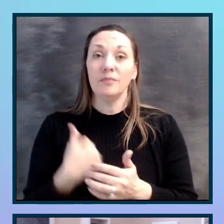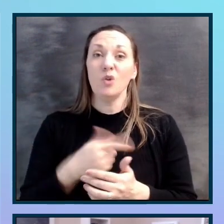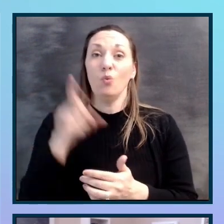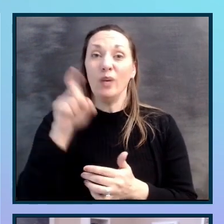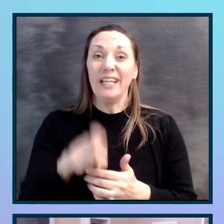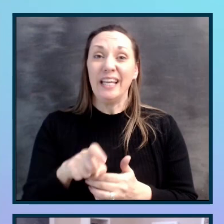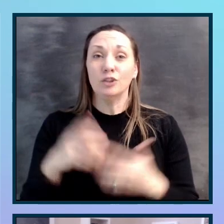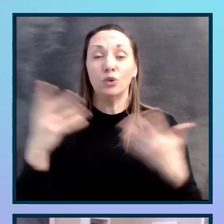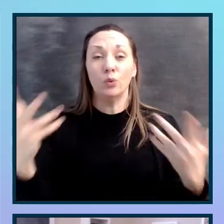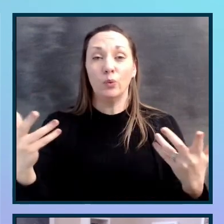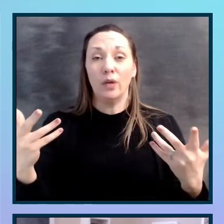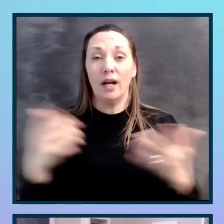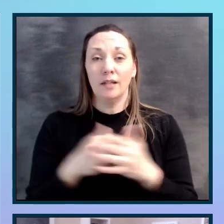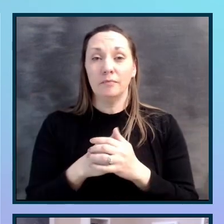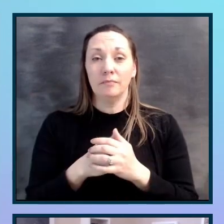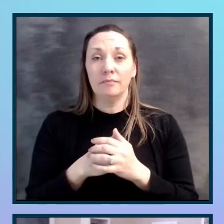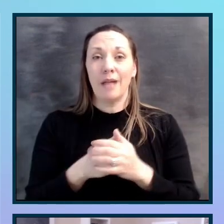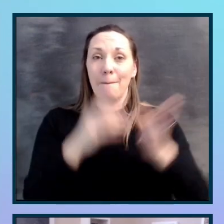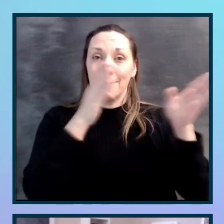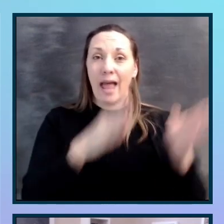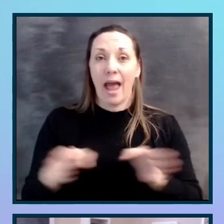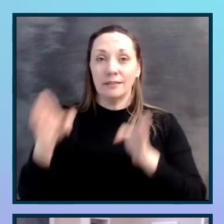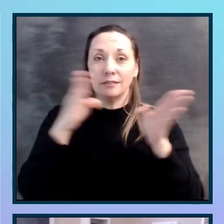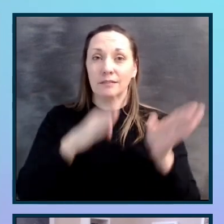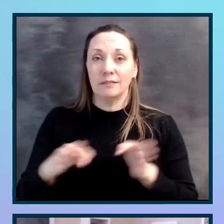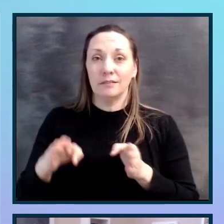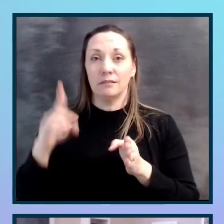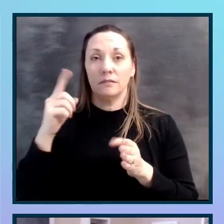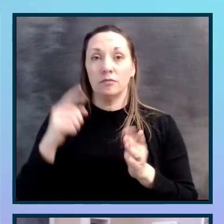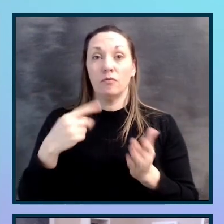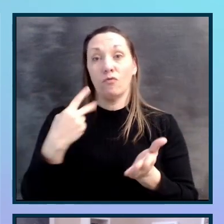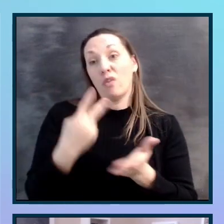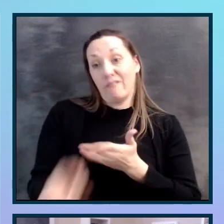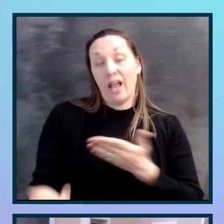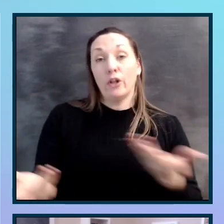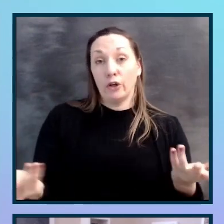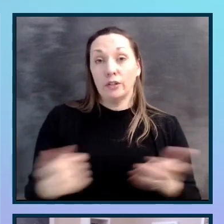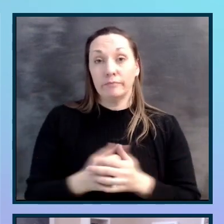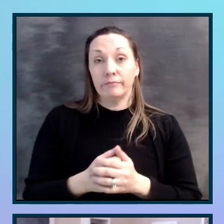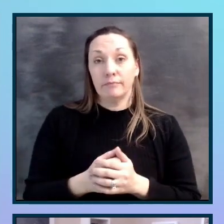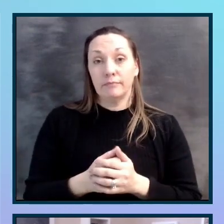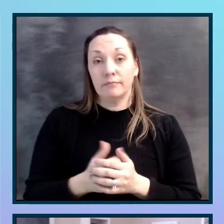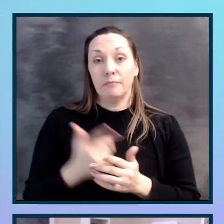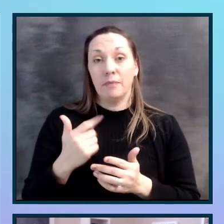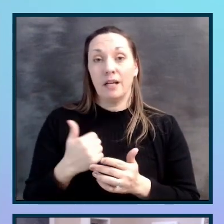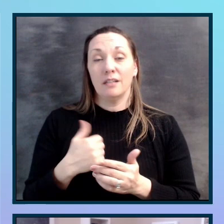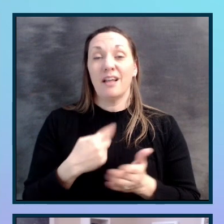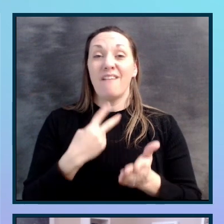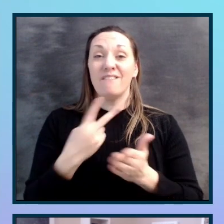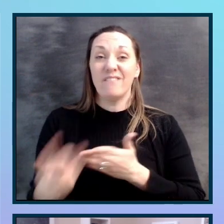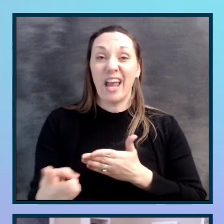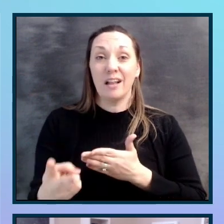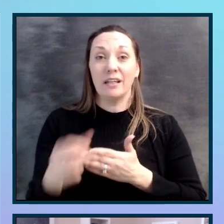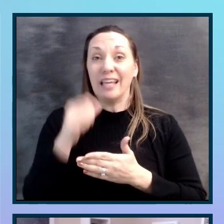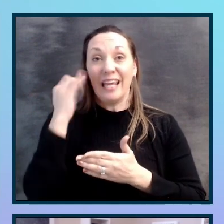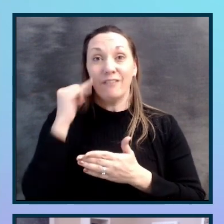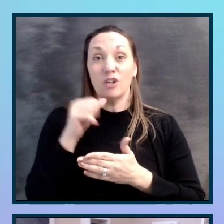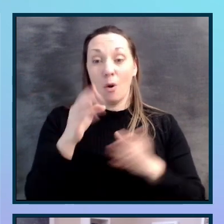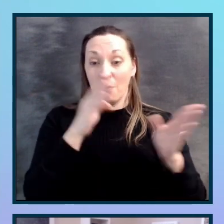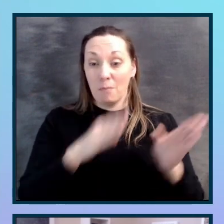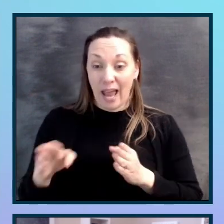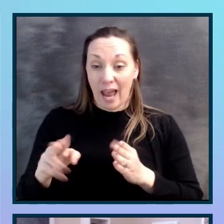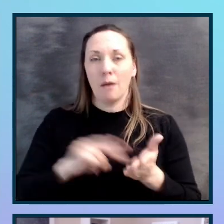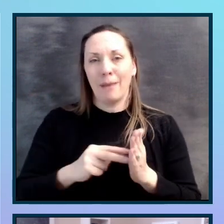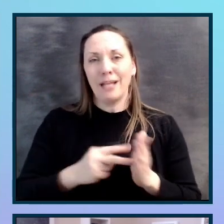need to plan for the failure, because, failing to plan is planning to